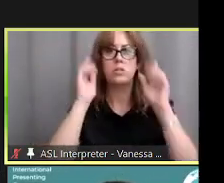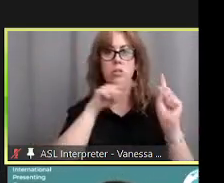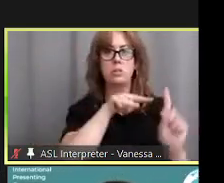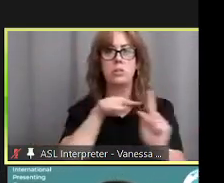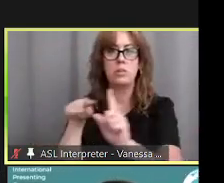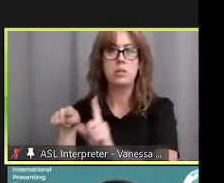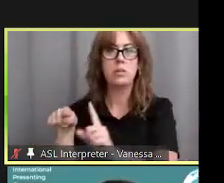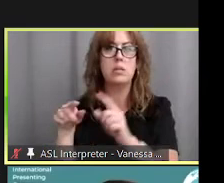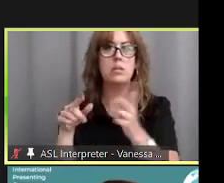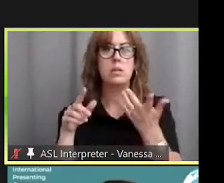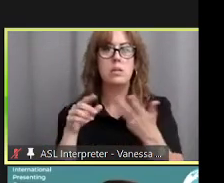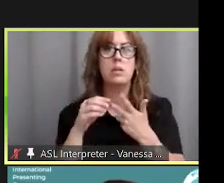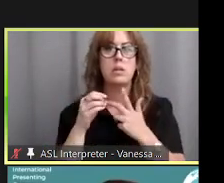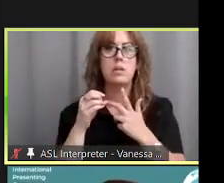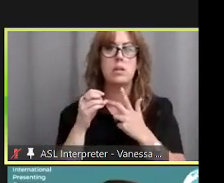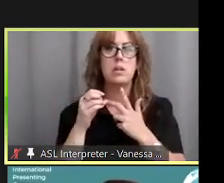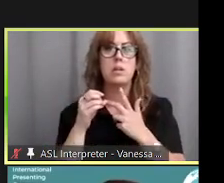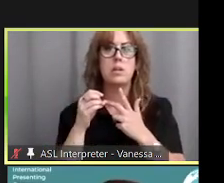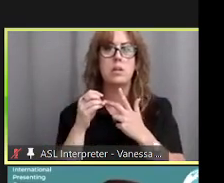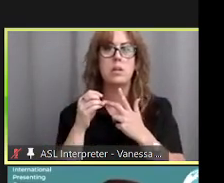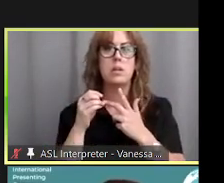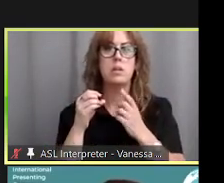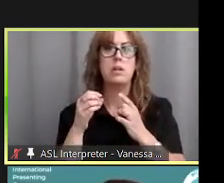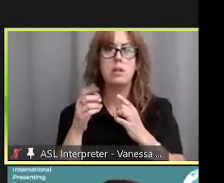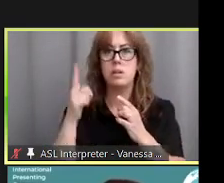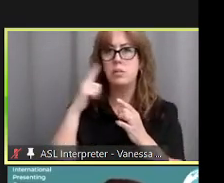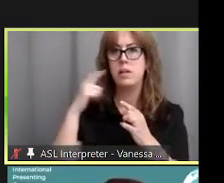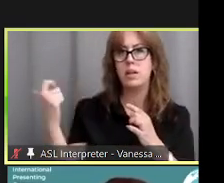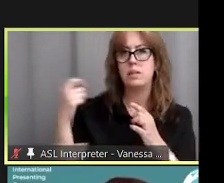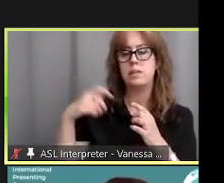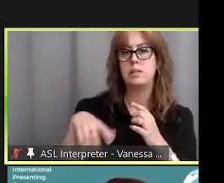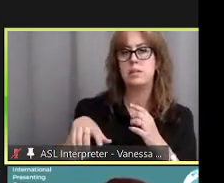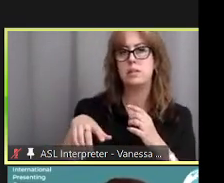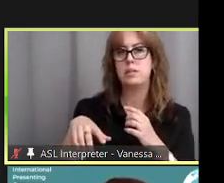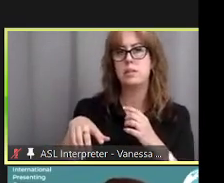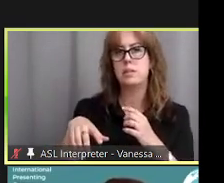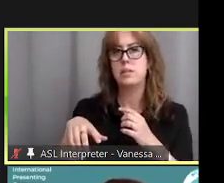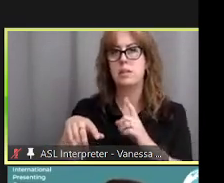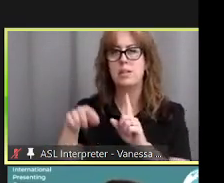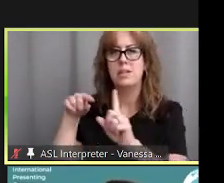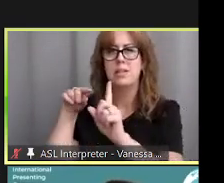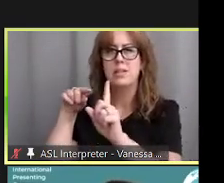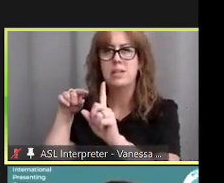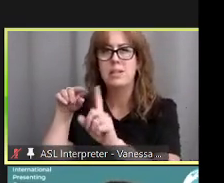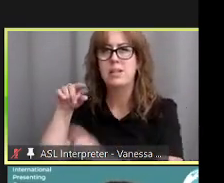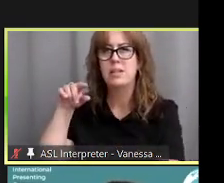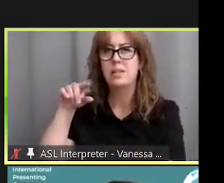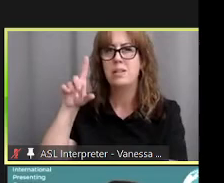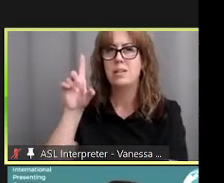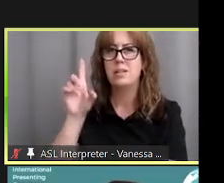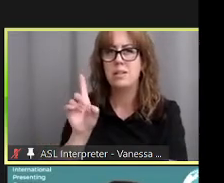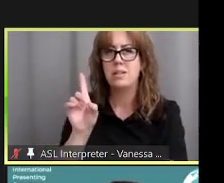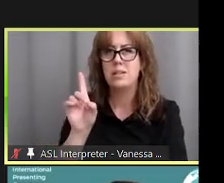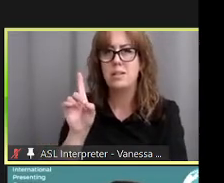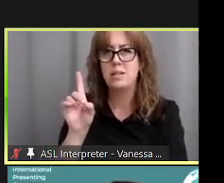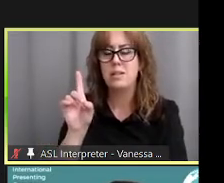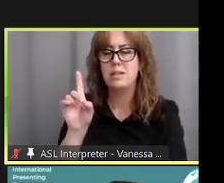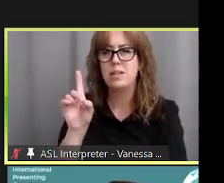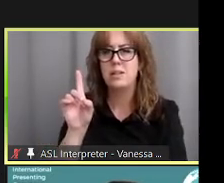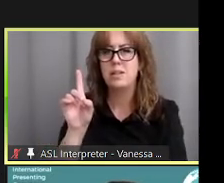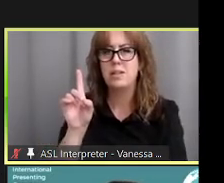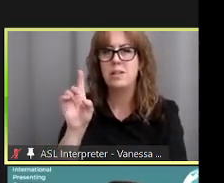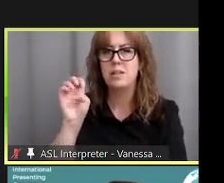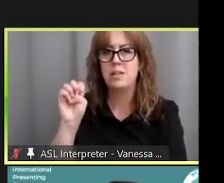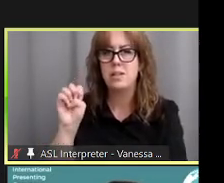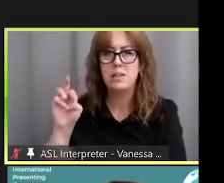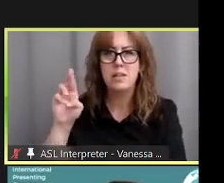Chauvin was found guilty? Right. Because the pushback is